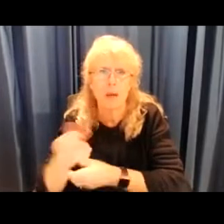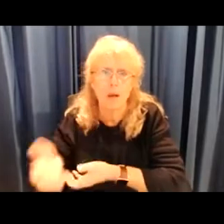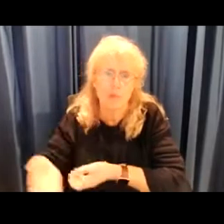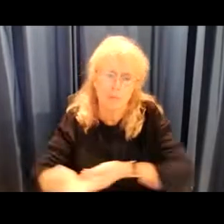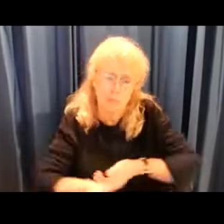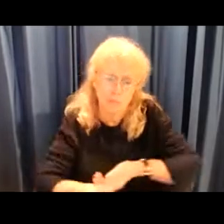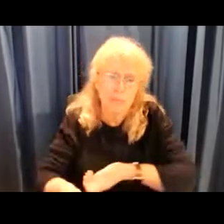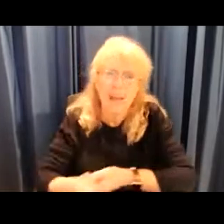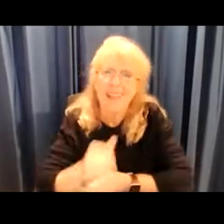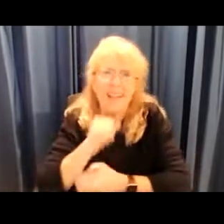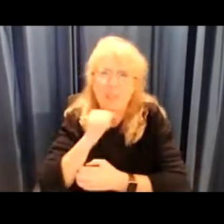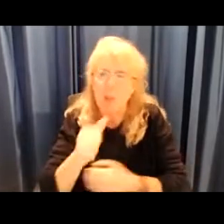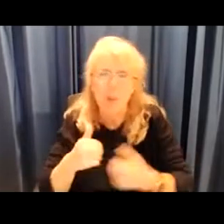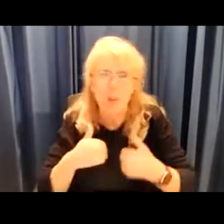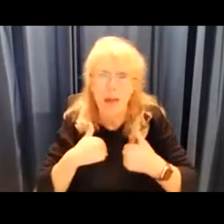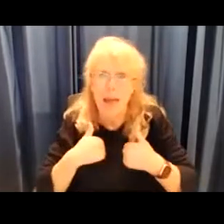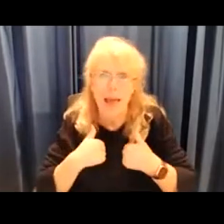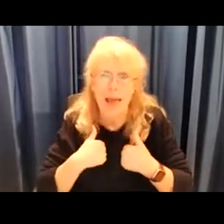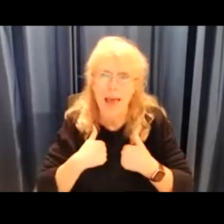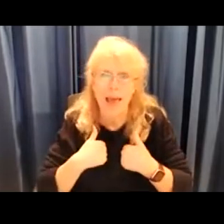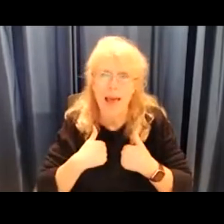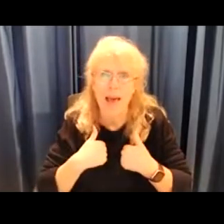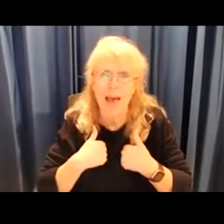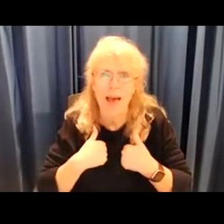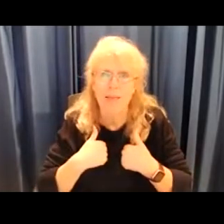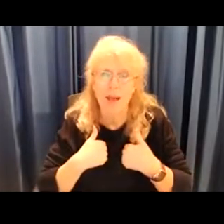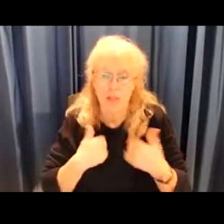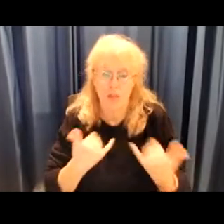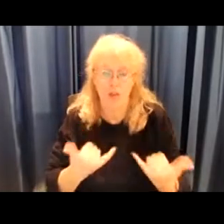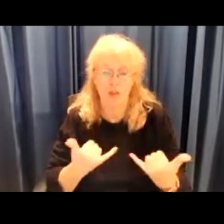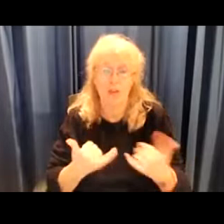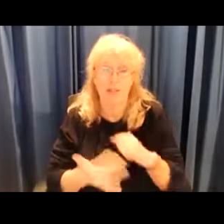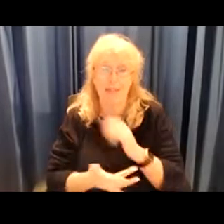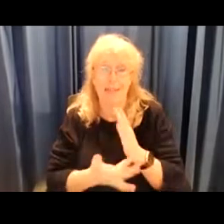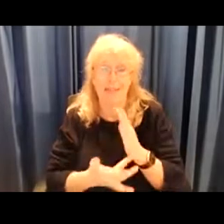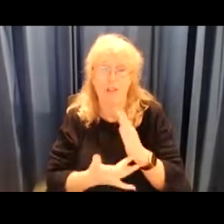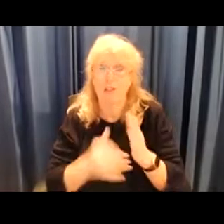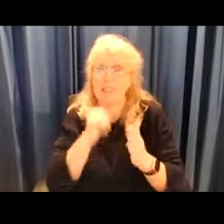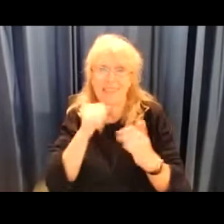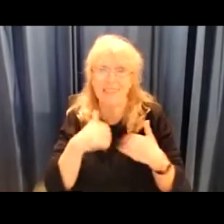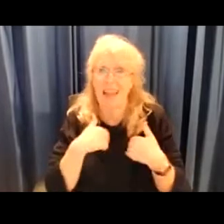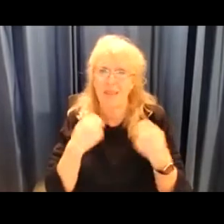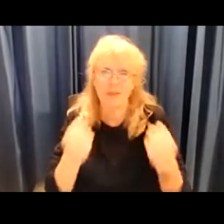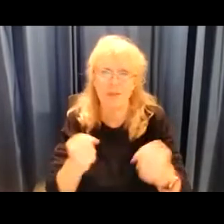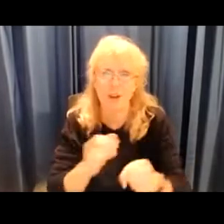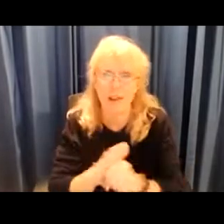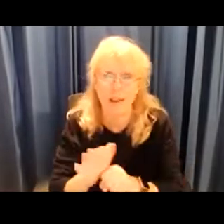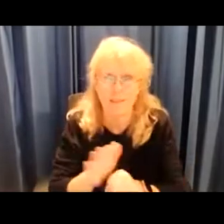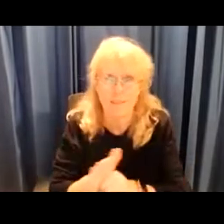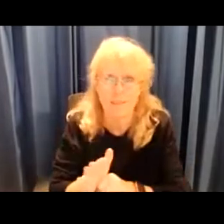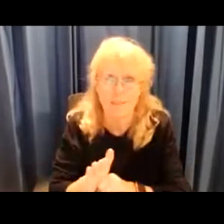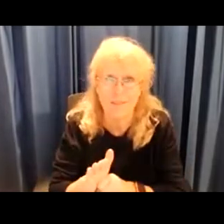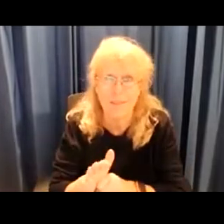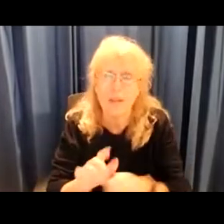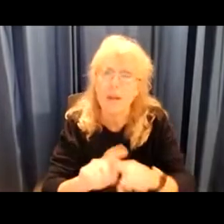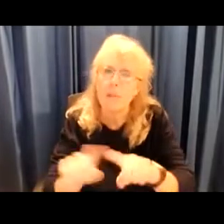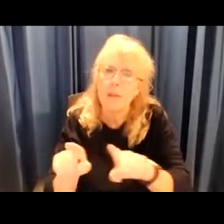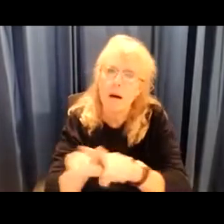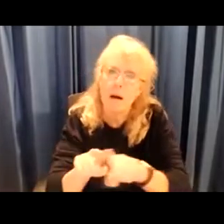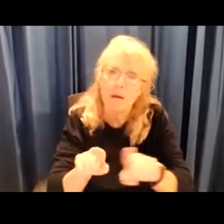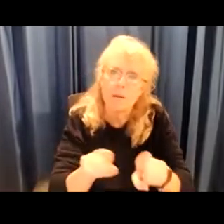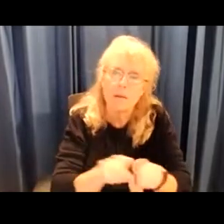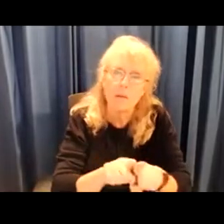They don't have, the current technology doesn't have them strong enough, but also the